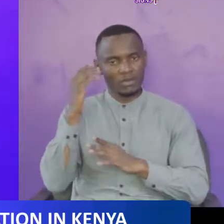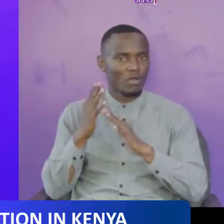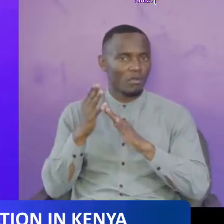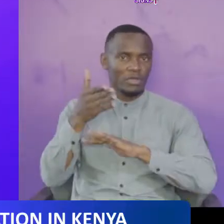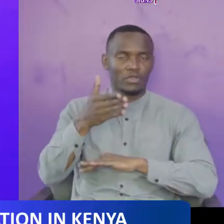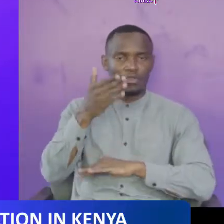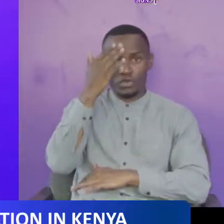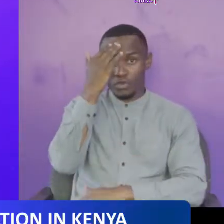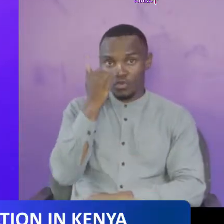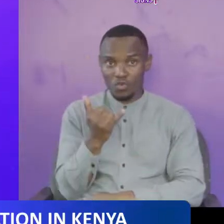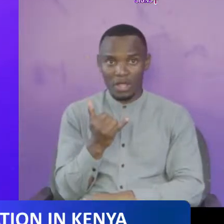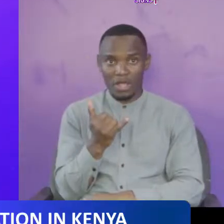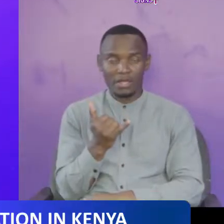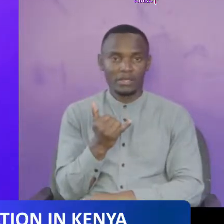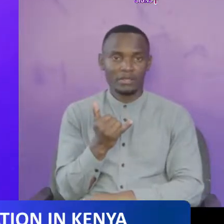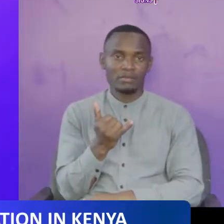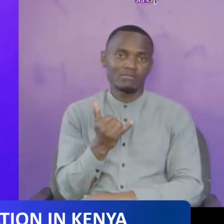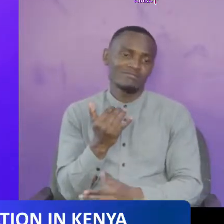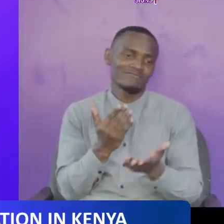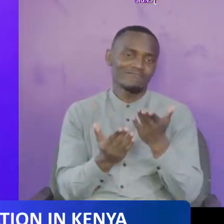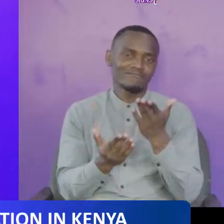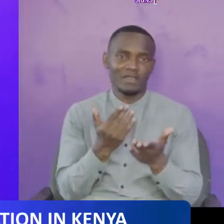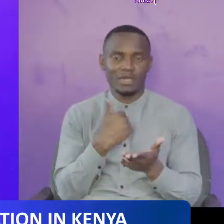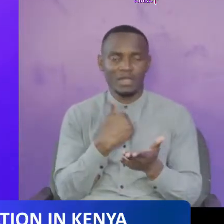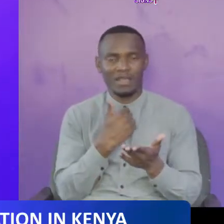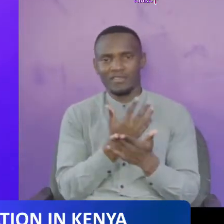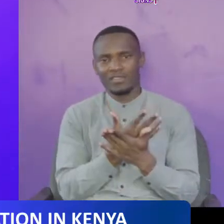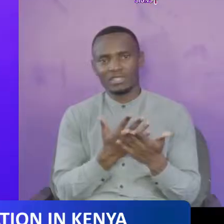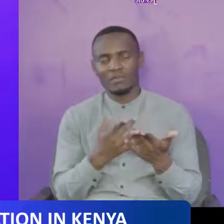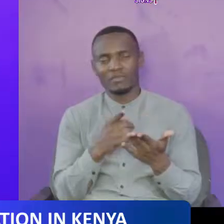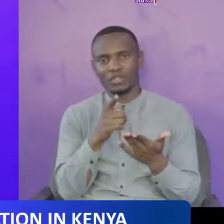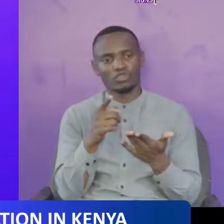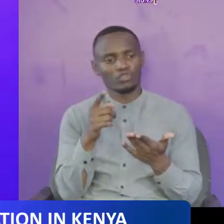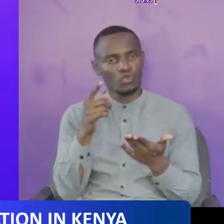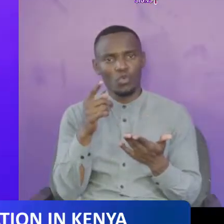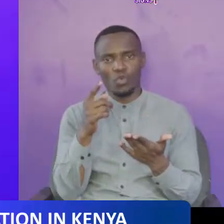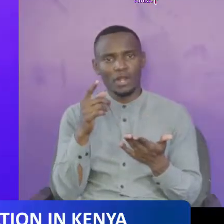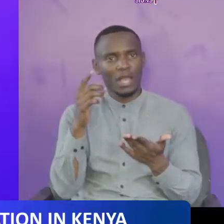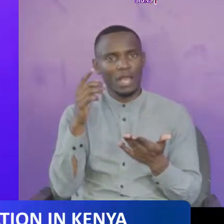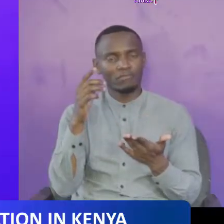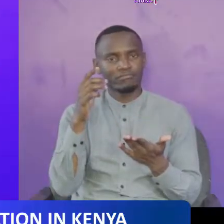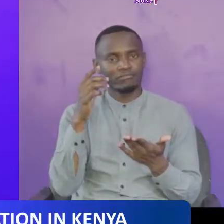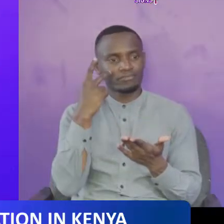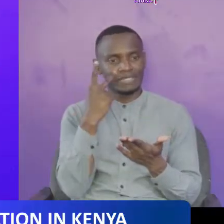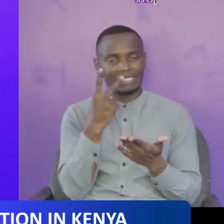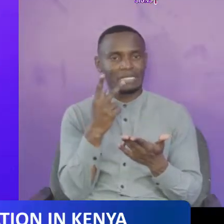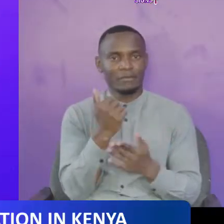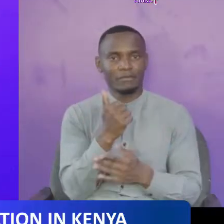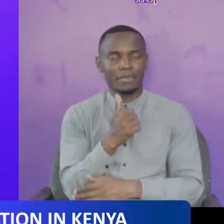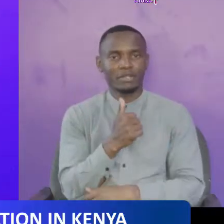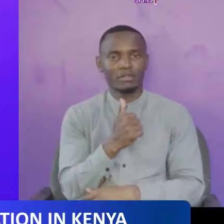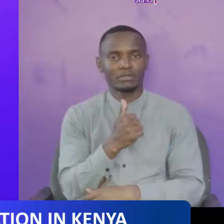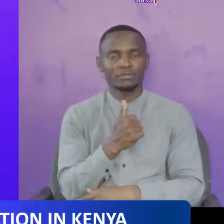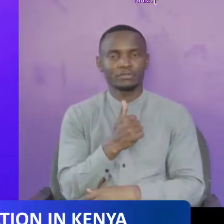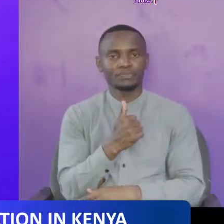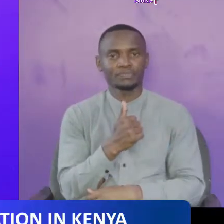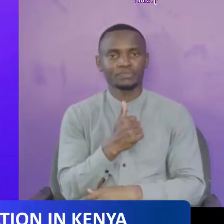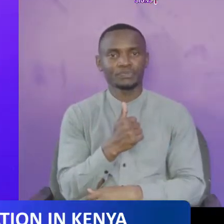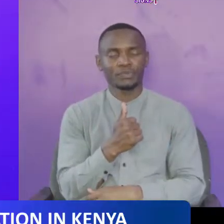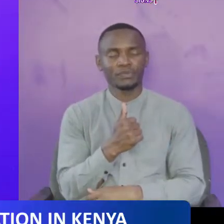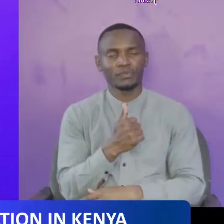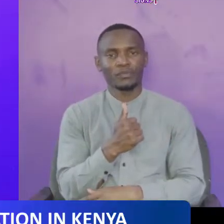there's something, there's a place you've not found, just like she said, or he said, that they've not figured their